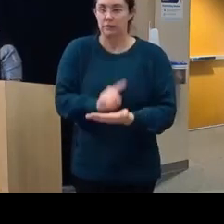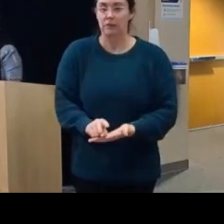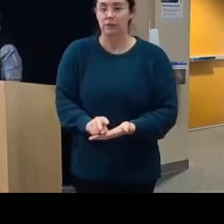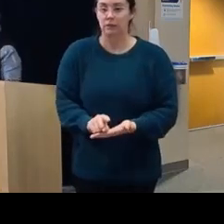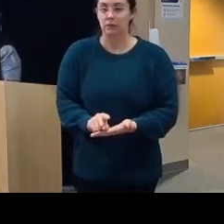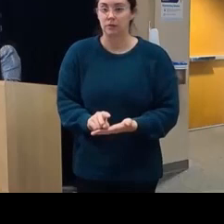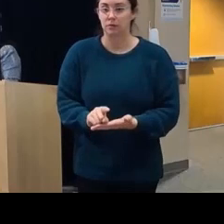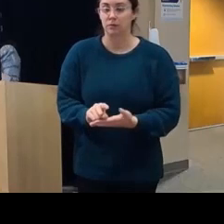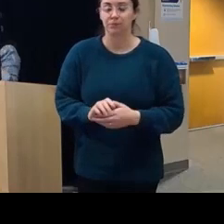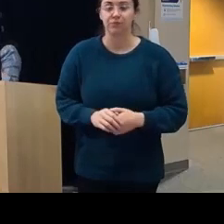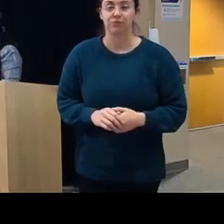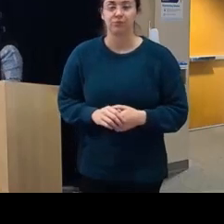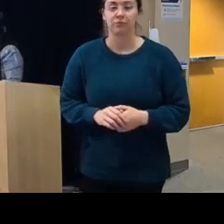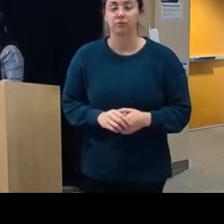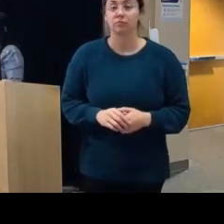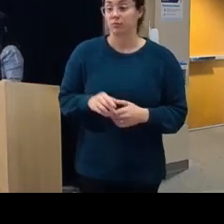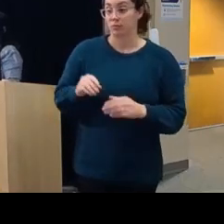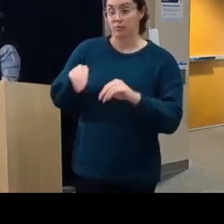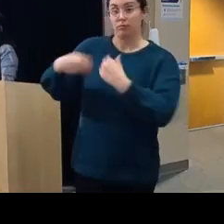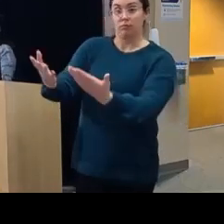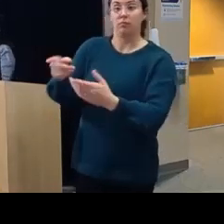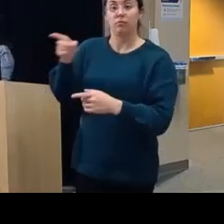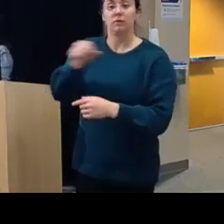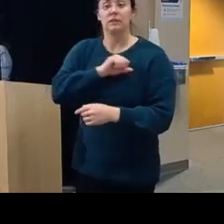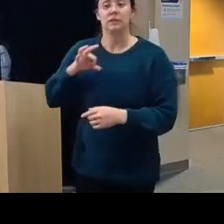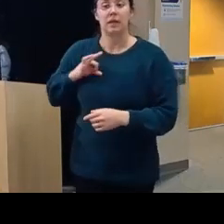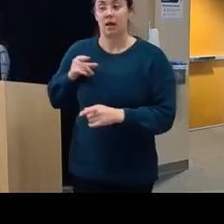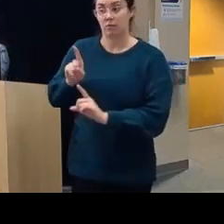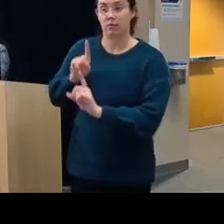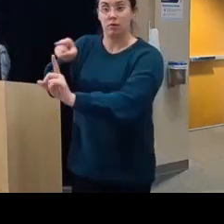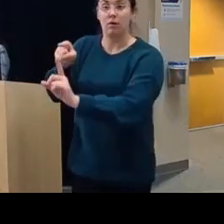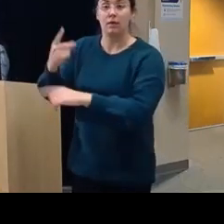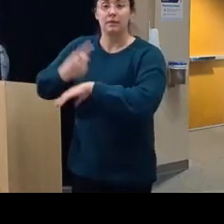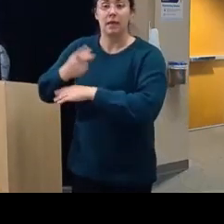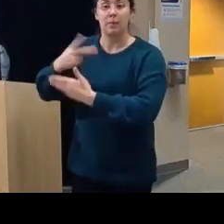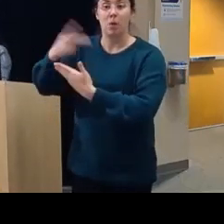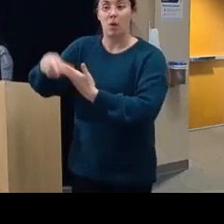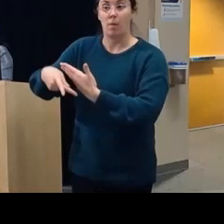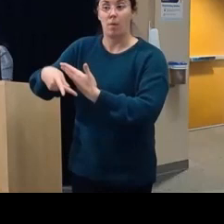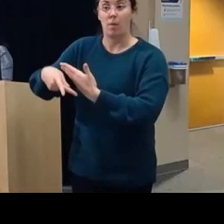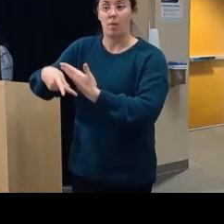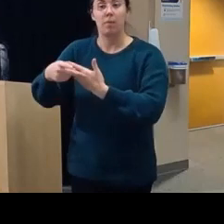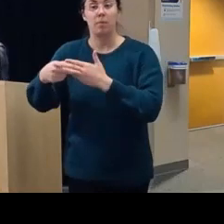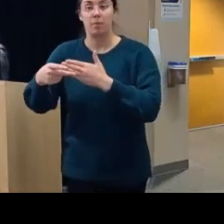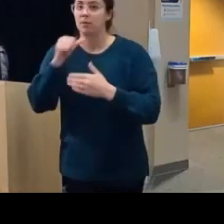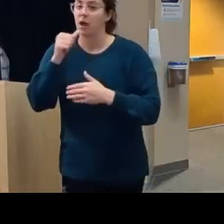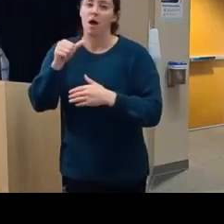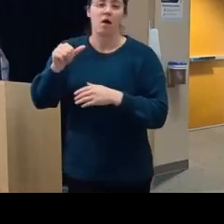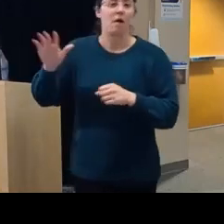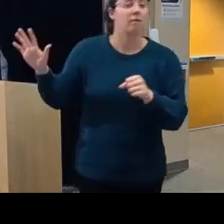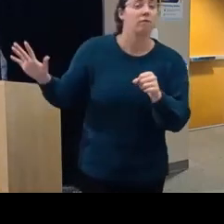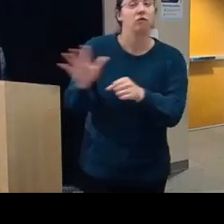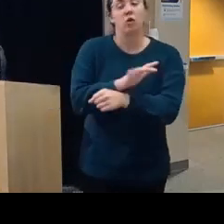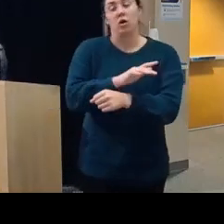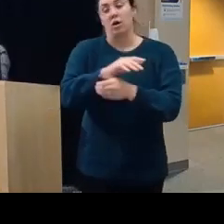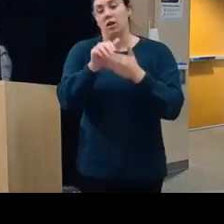program so that the staff at the psychiatric day programs that were implementing this did not have to do a whole leader's